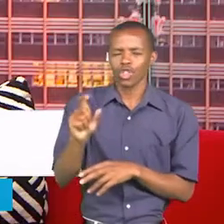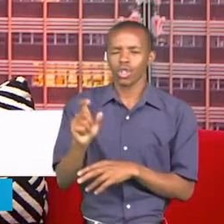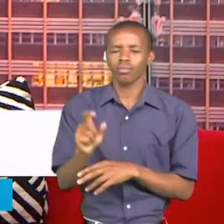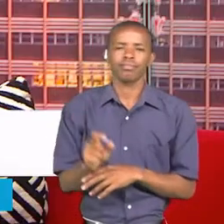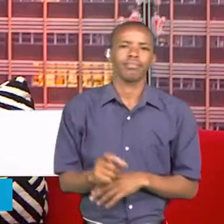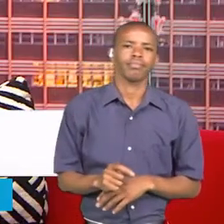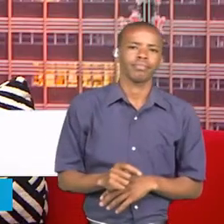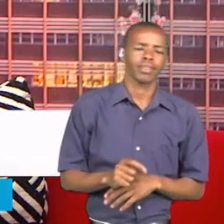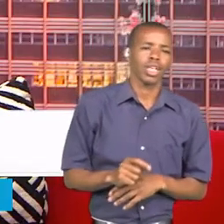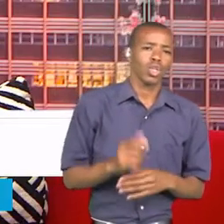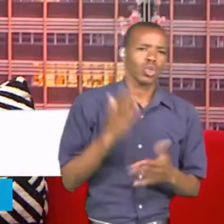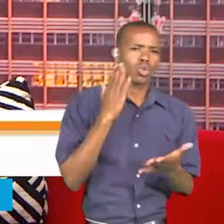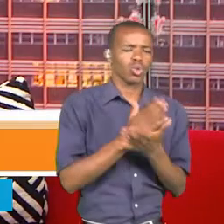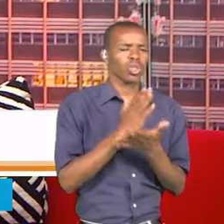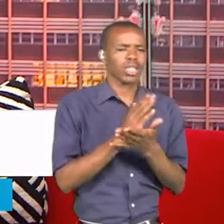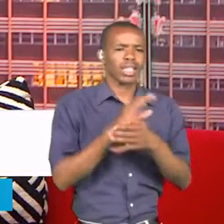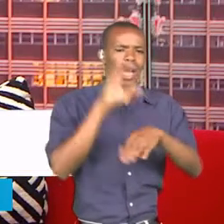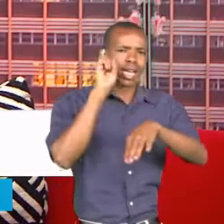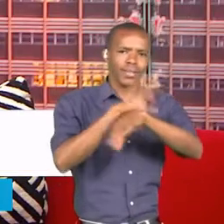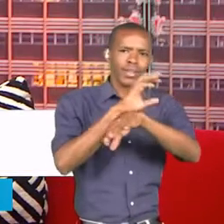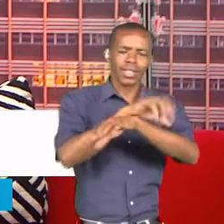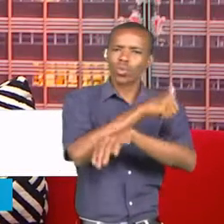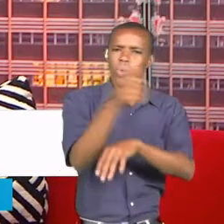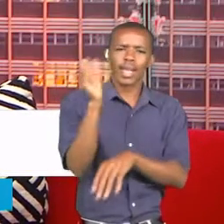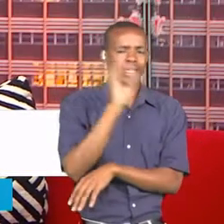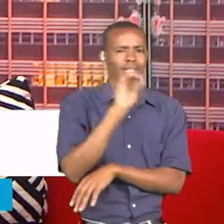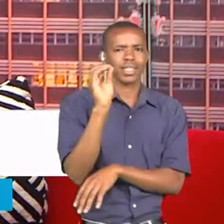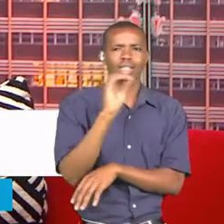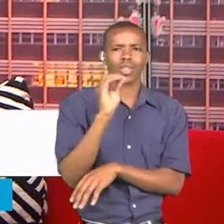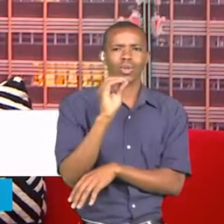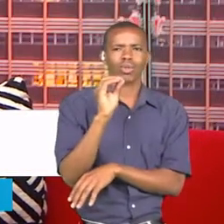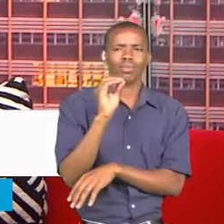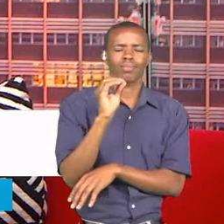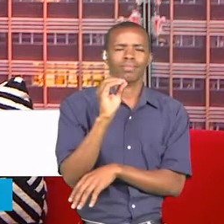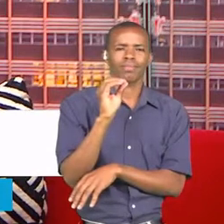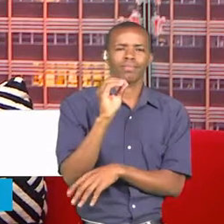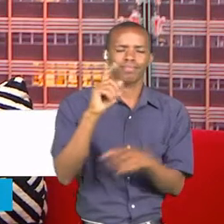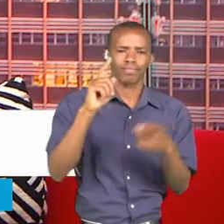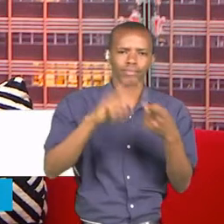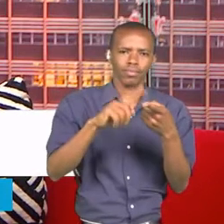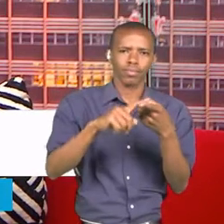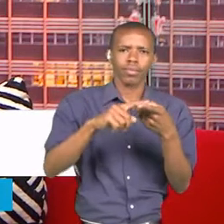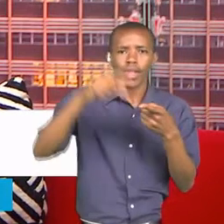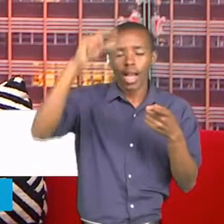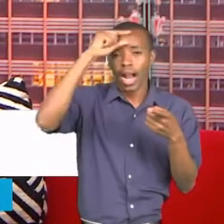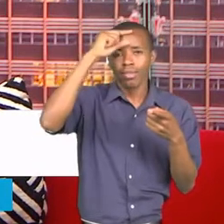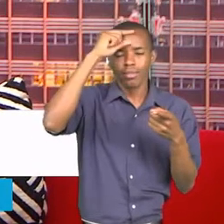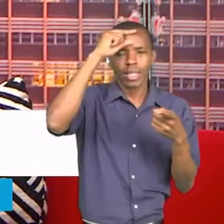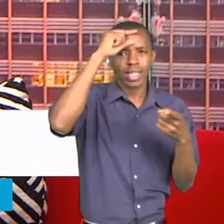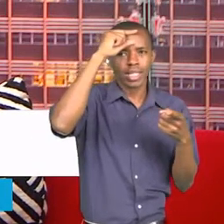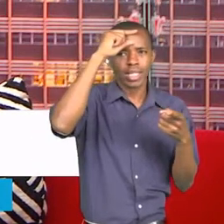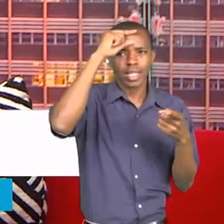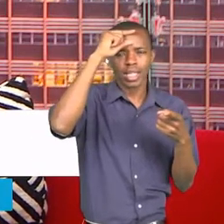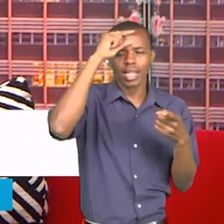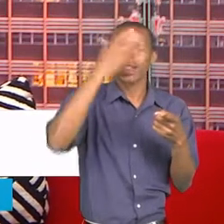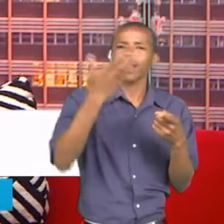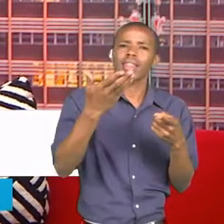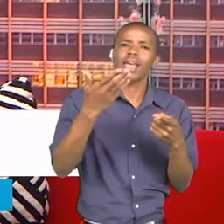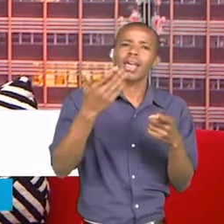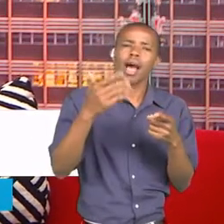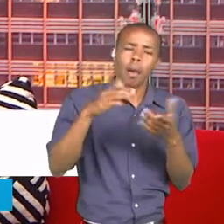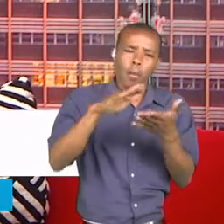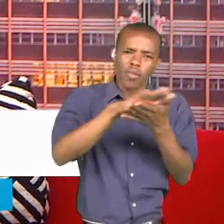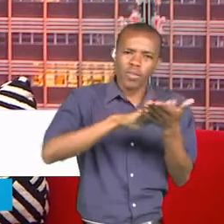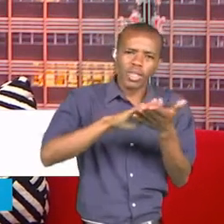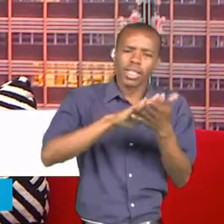It's a very ill-advised strategy. It's an ill-advised strategy for a number of reasons. Number one, the government has a lot of egg on face based on